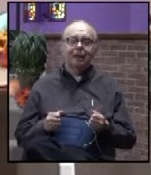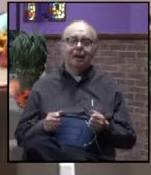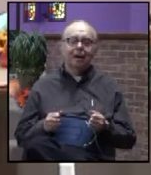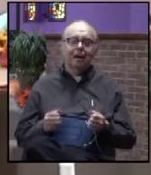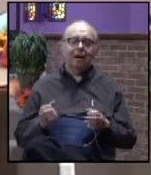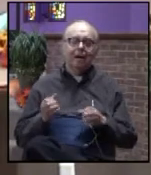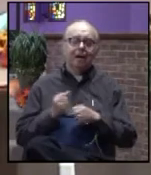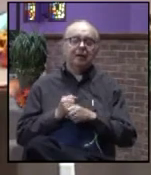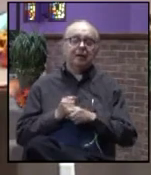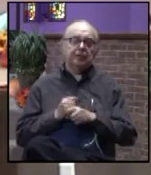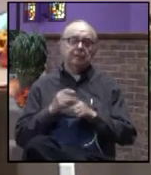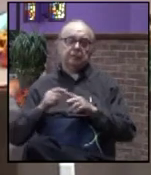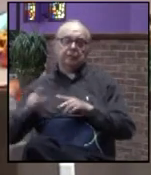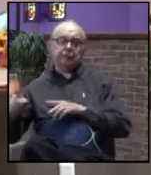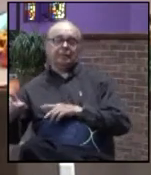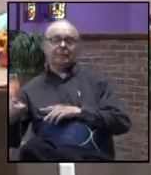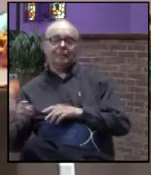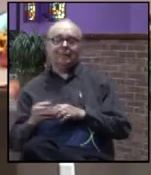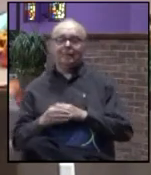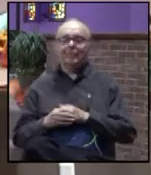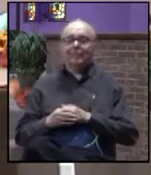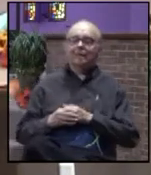get sidetracked.